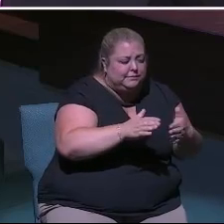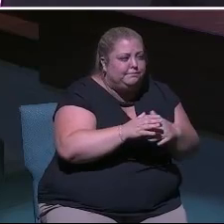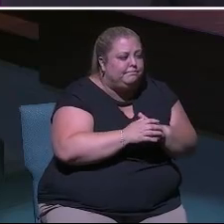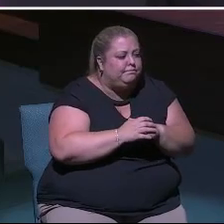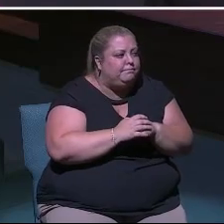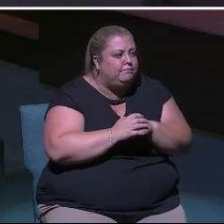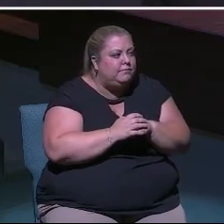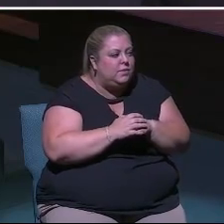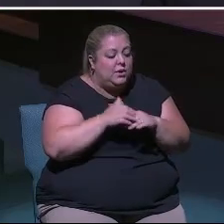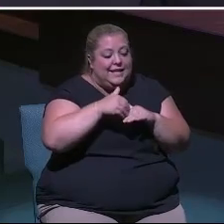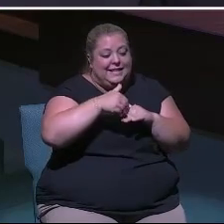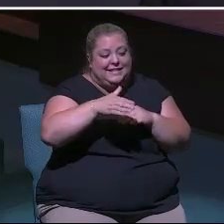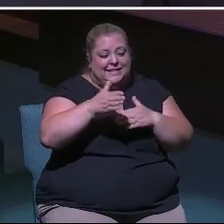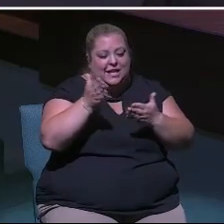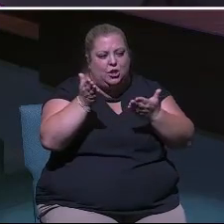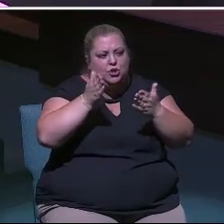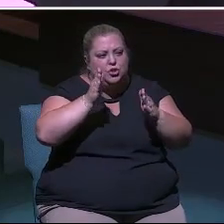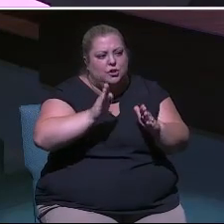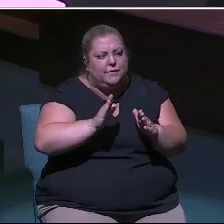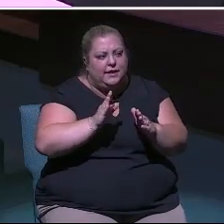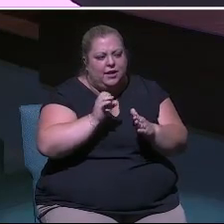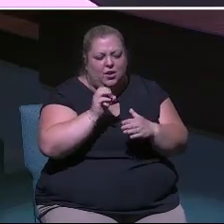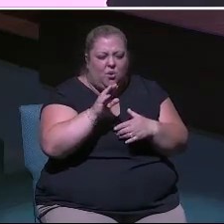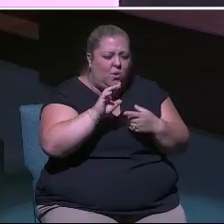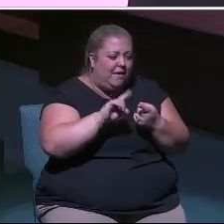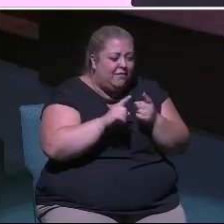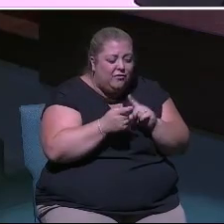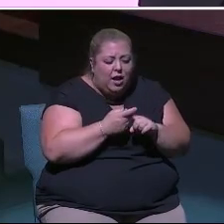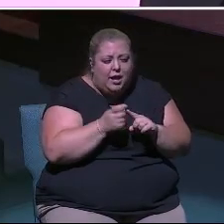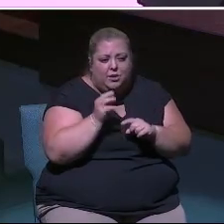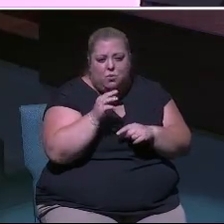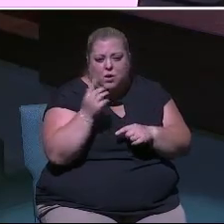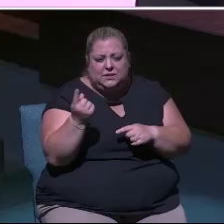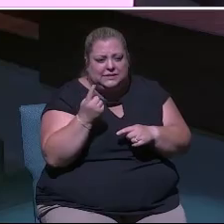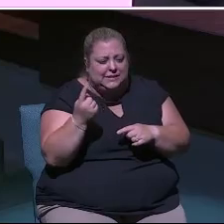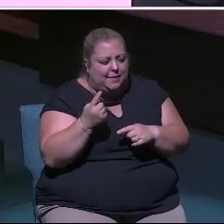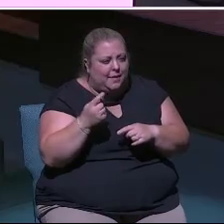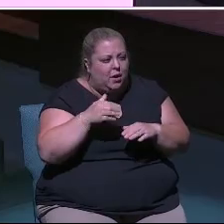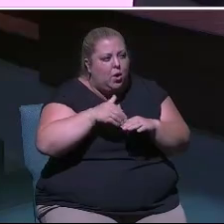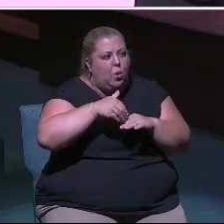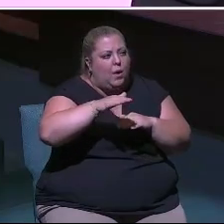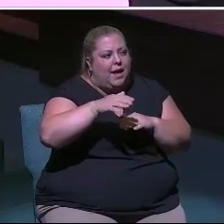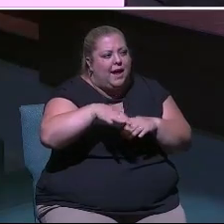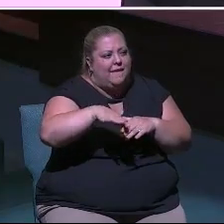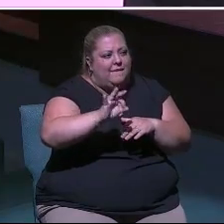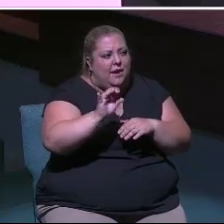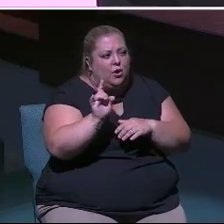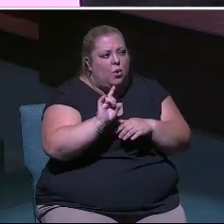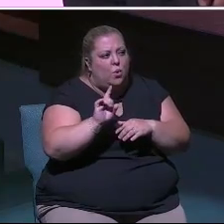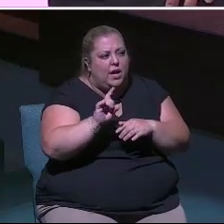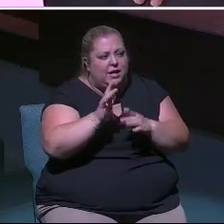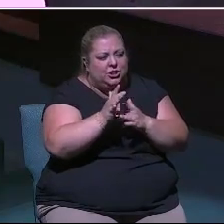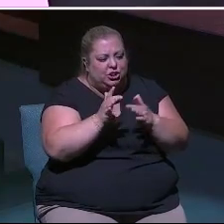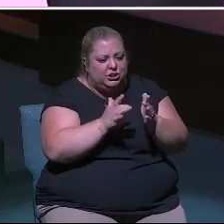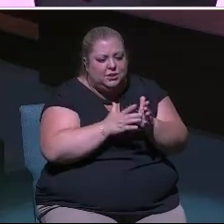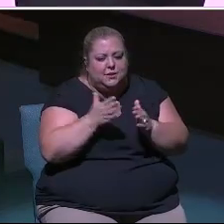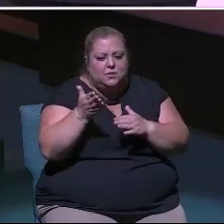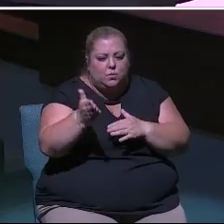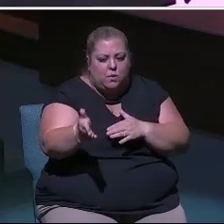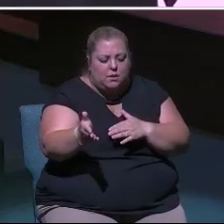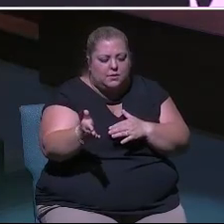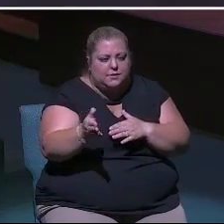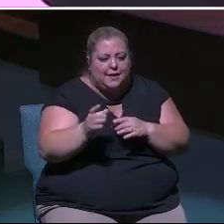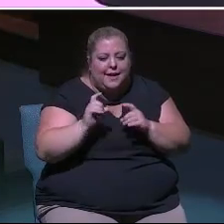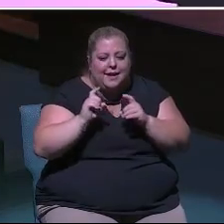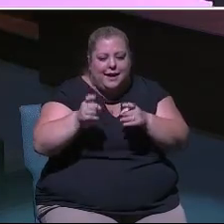they said to a servant or a friend or someone, went and found out where Jesus was and gave